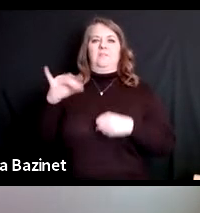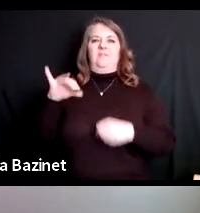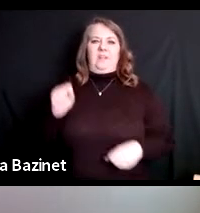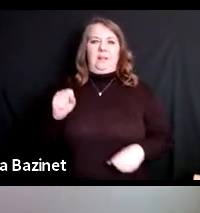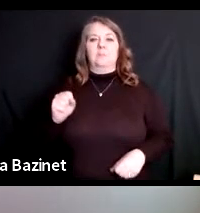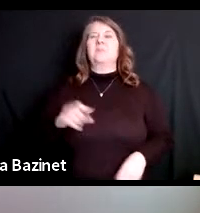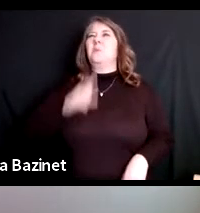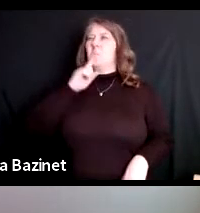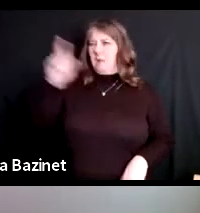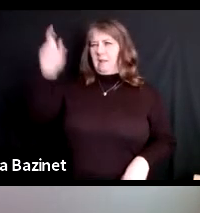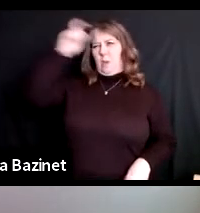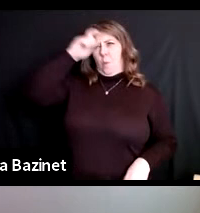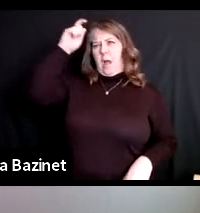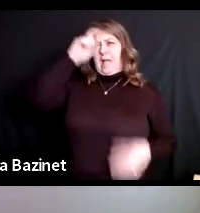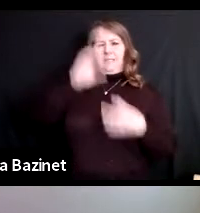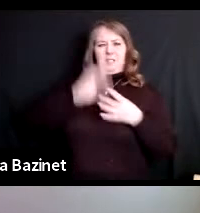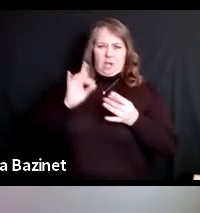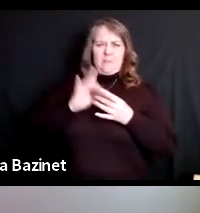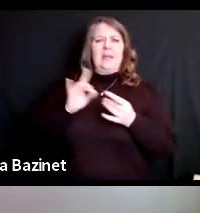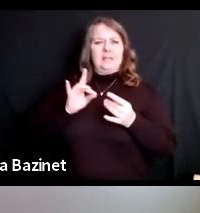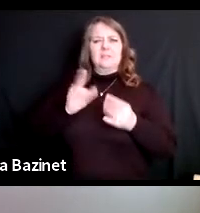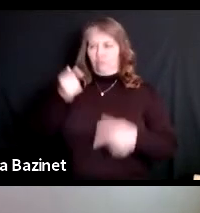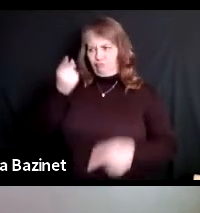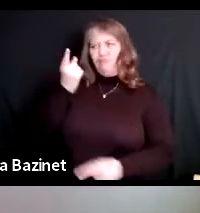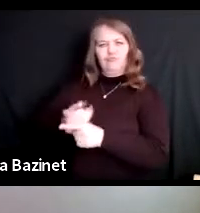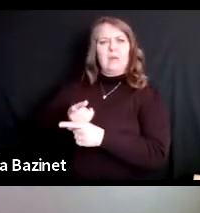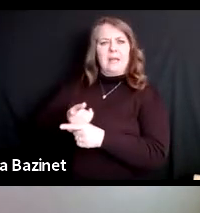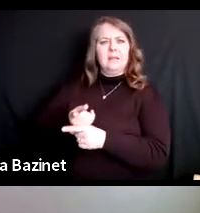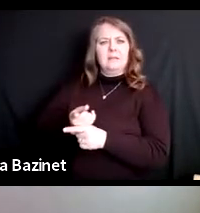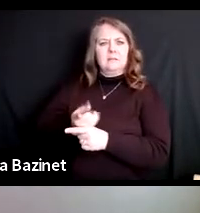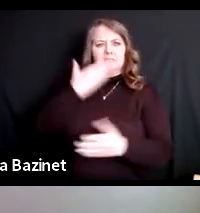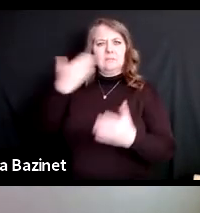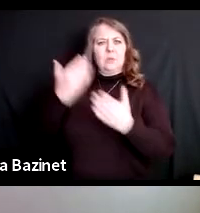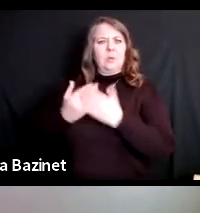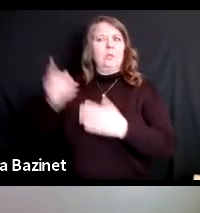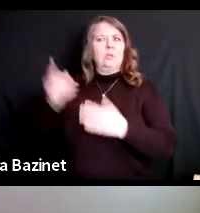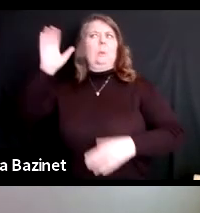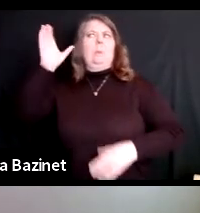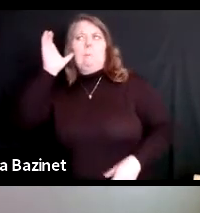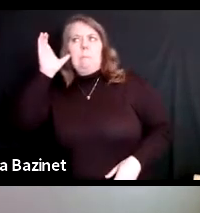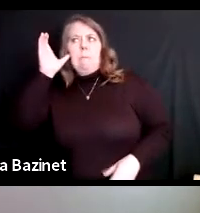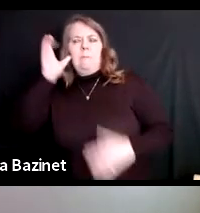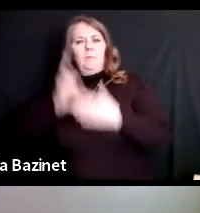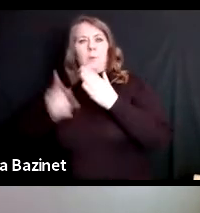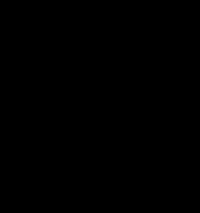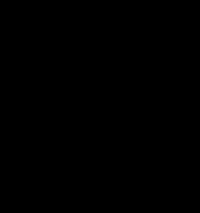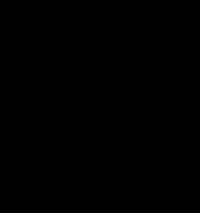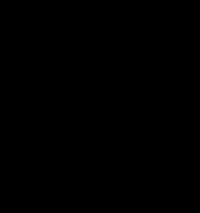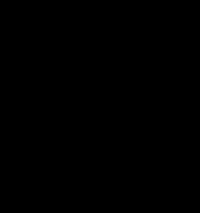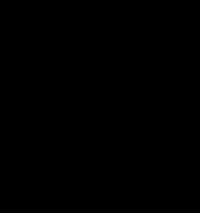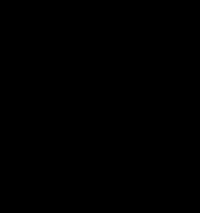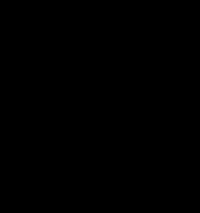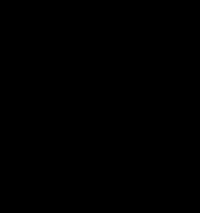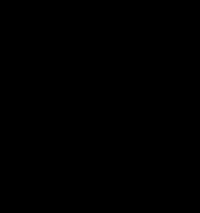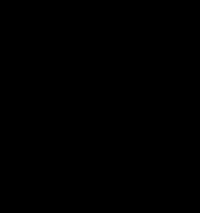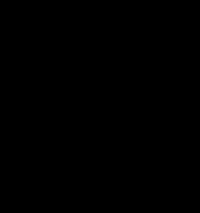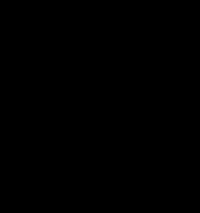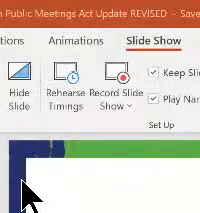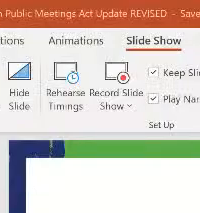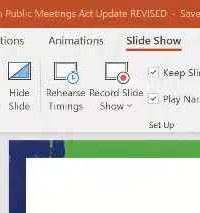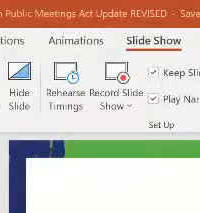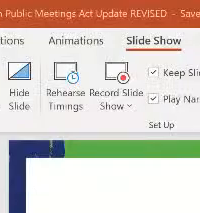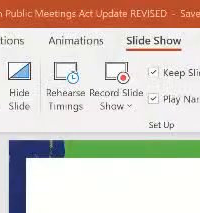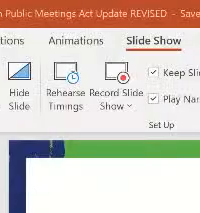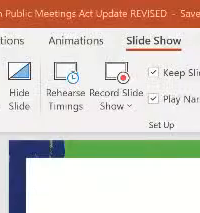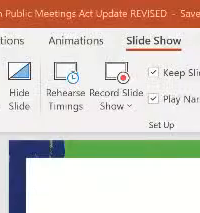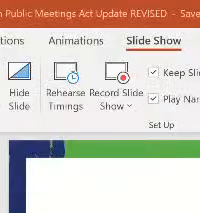Those are really wise words, and you're right. It's good to hear what the students want as well. So we